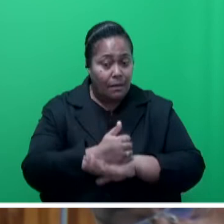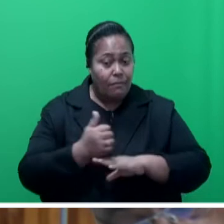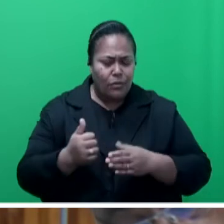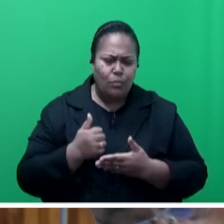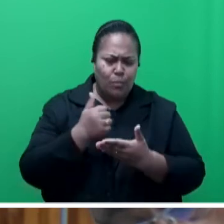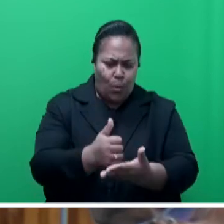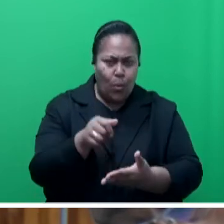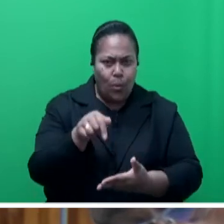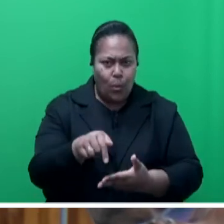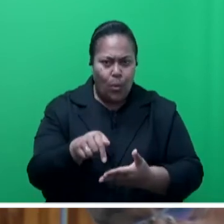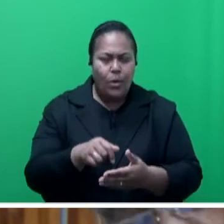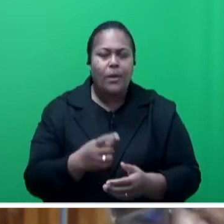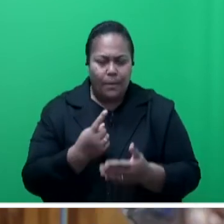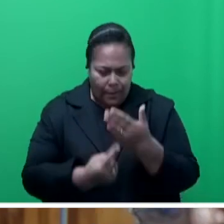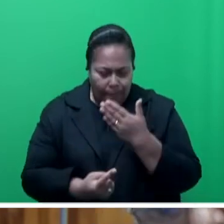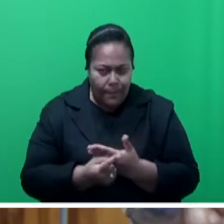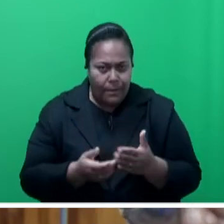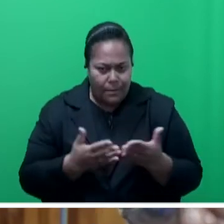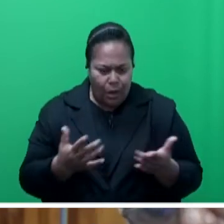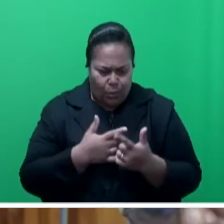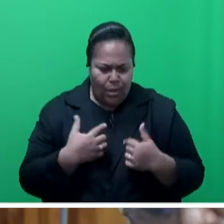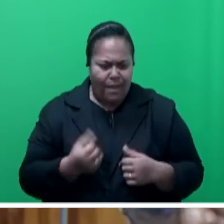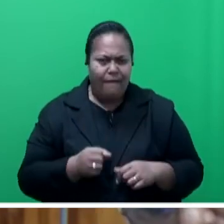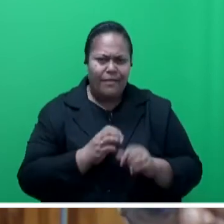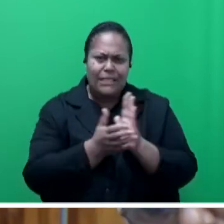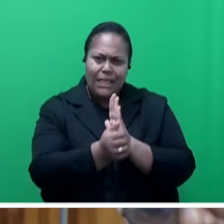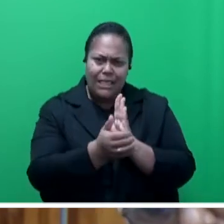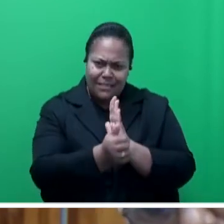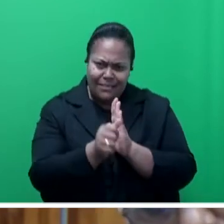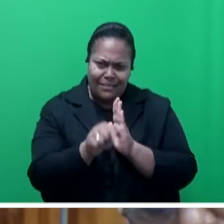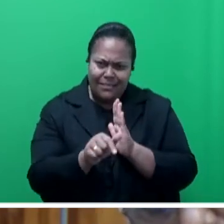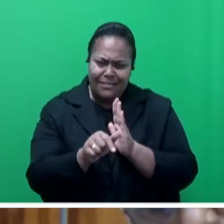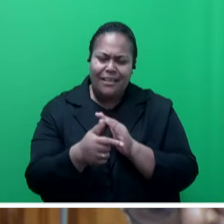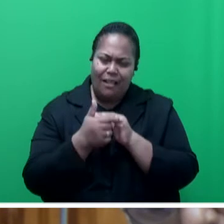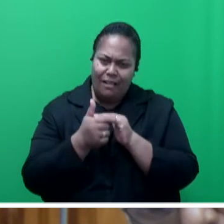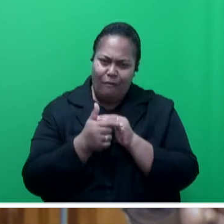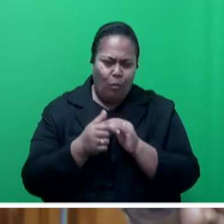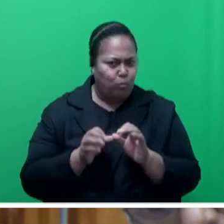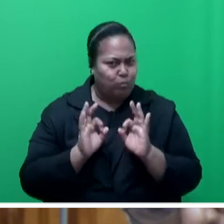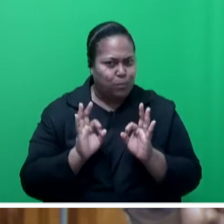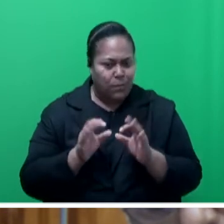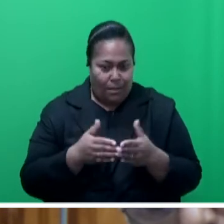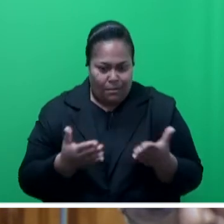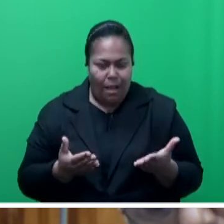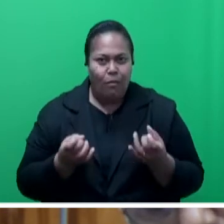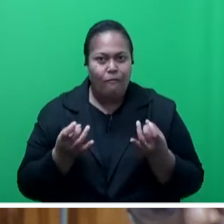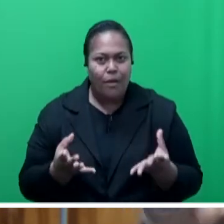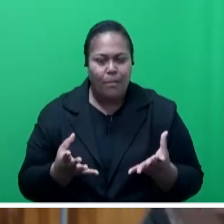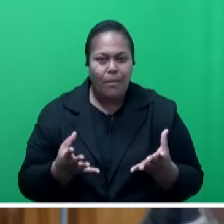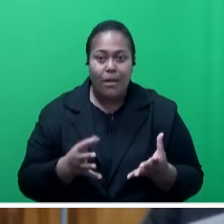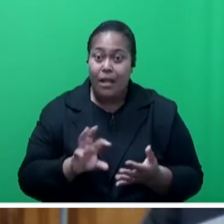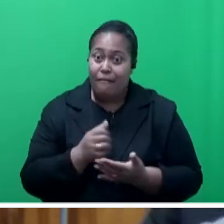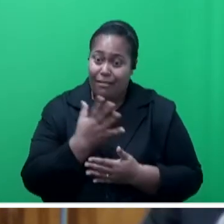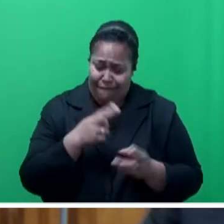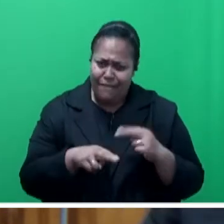this is that we now have cardiology services at that level available now on a regular basis rather